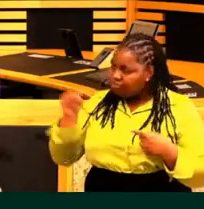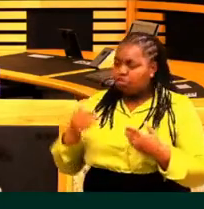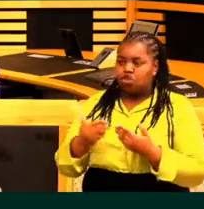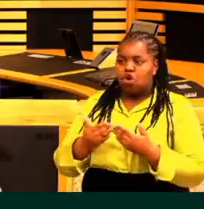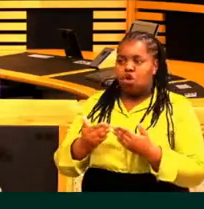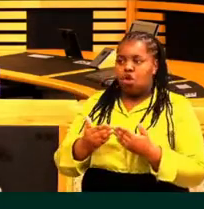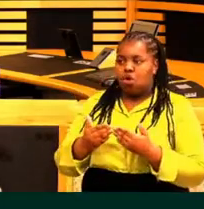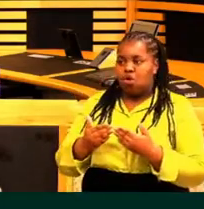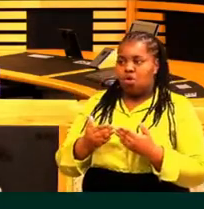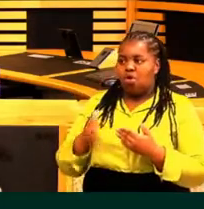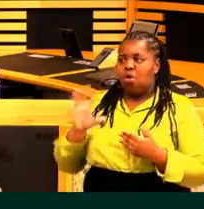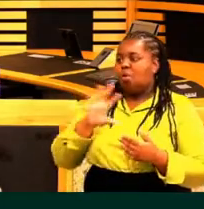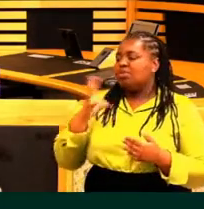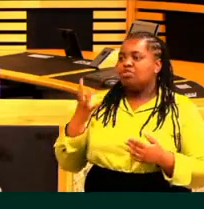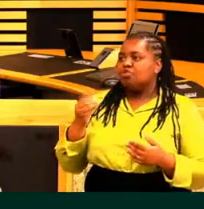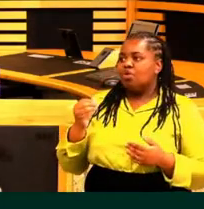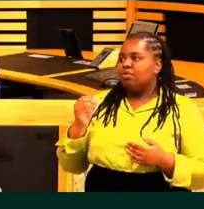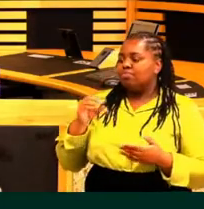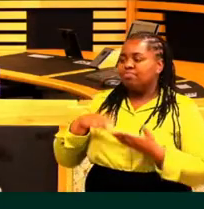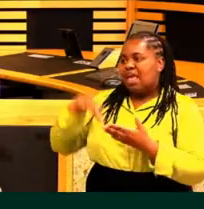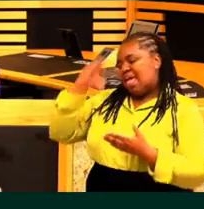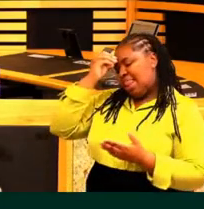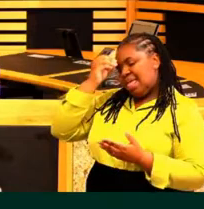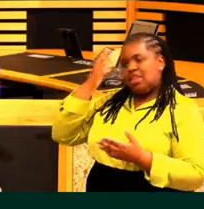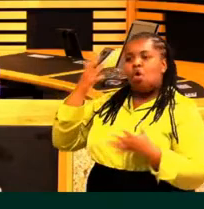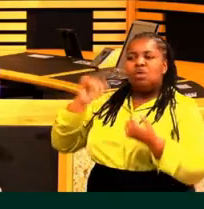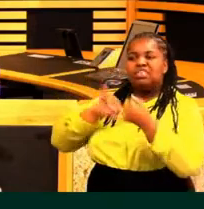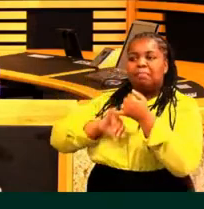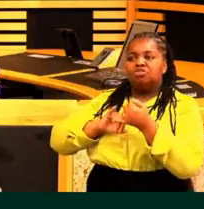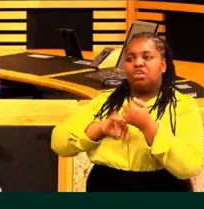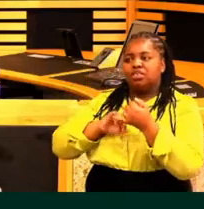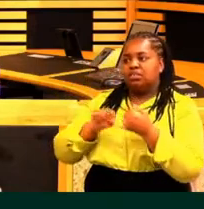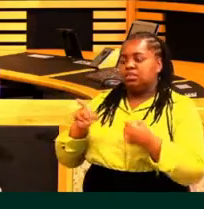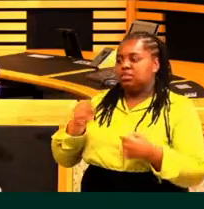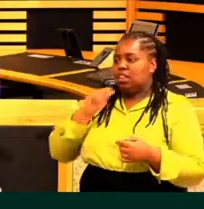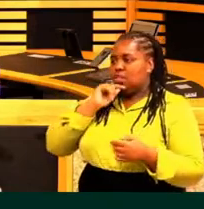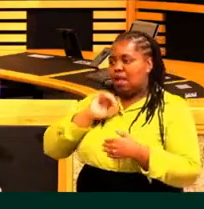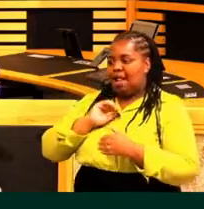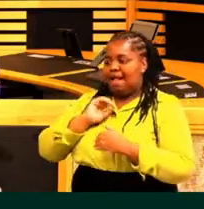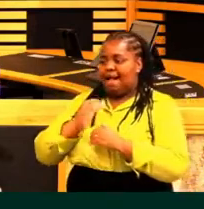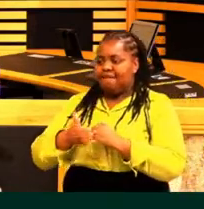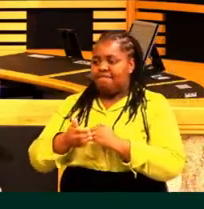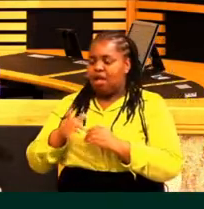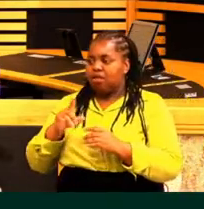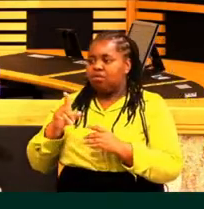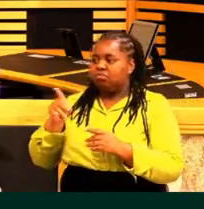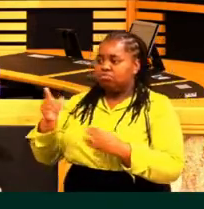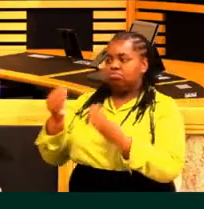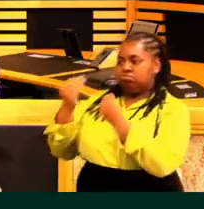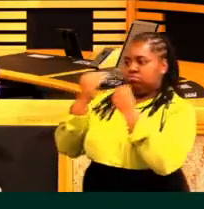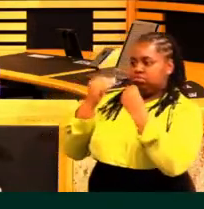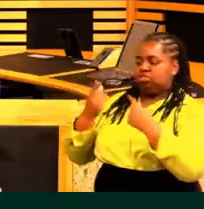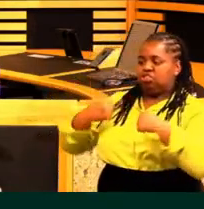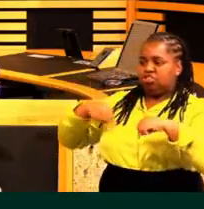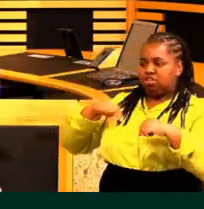we do not have a learning area or a subject which covers uh organized education